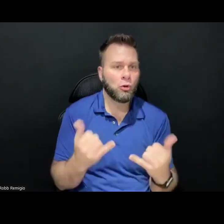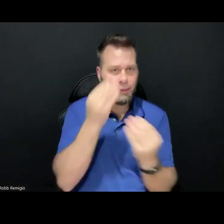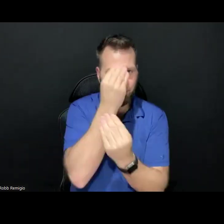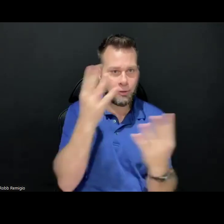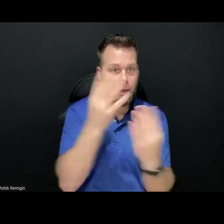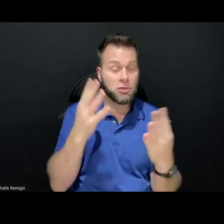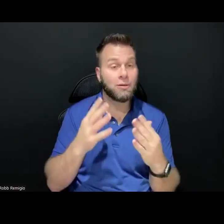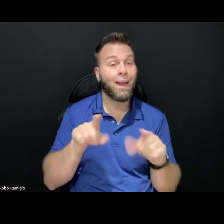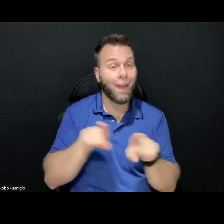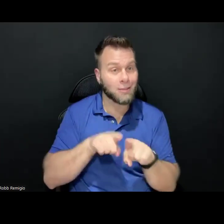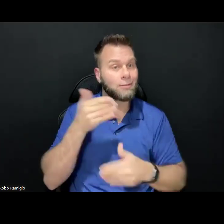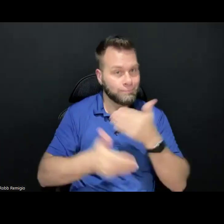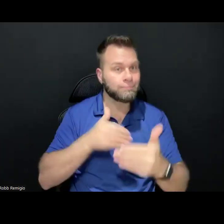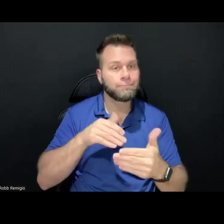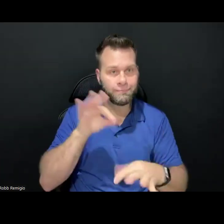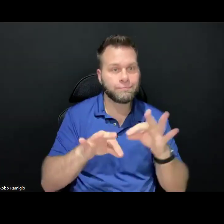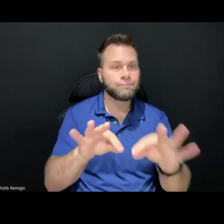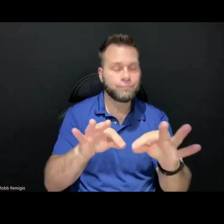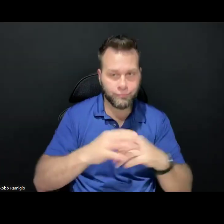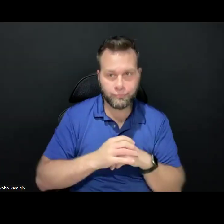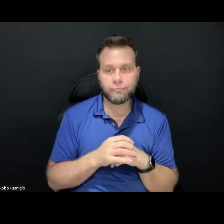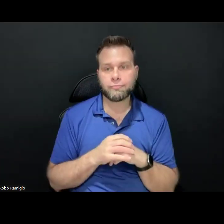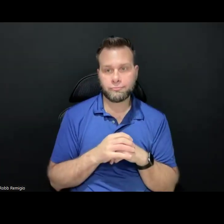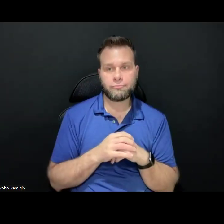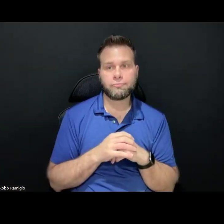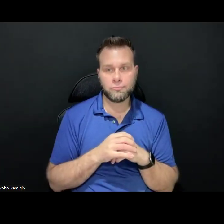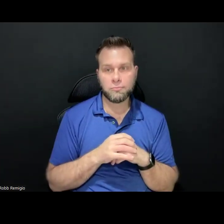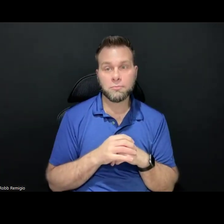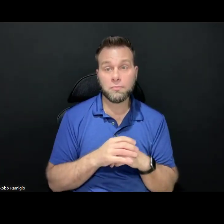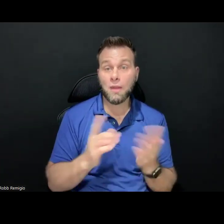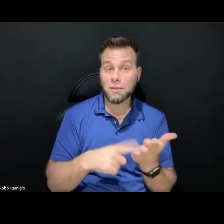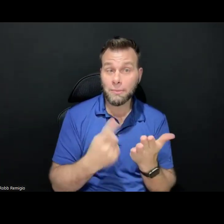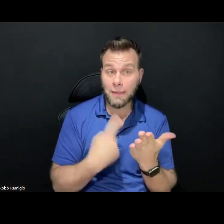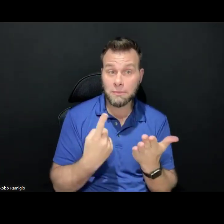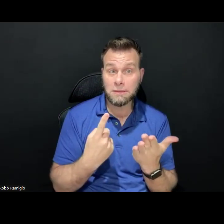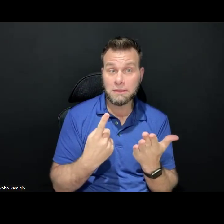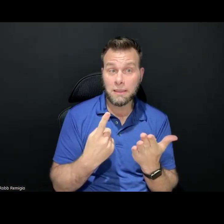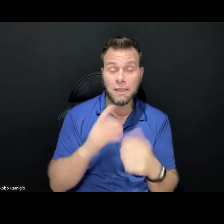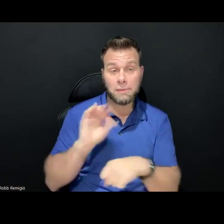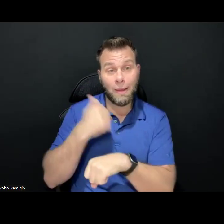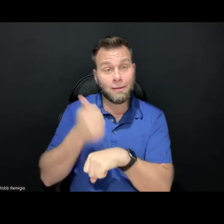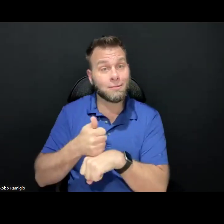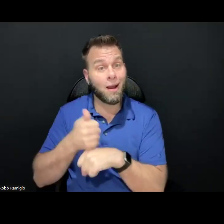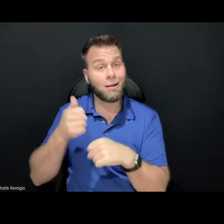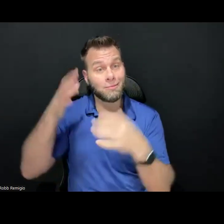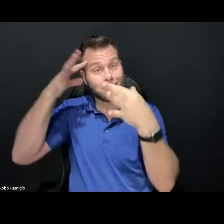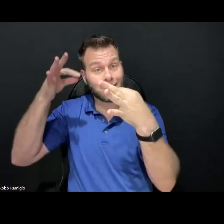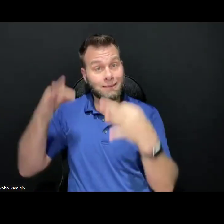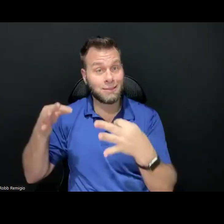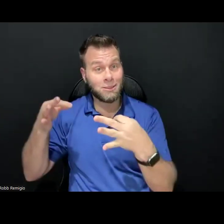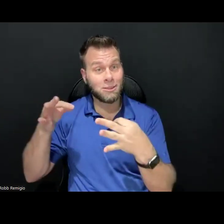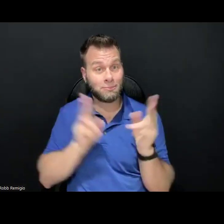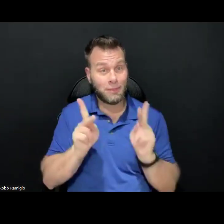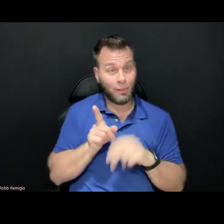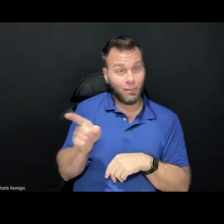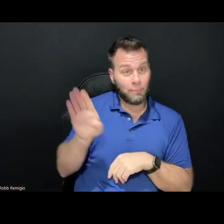available. Again, sometimes those things might be oriented to the decision makers working in Boston on Beacon Hill or